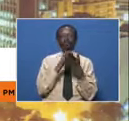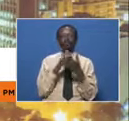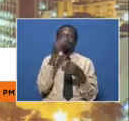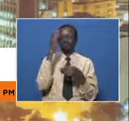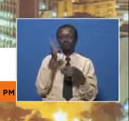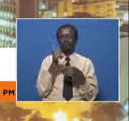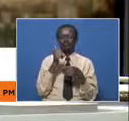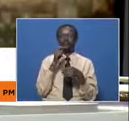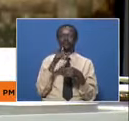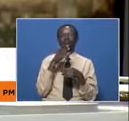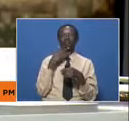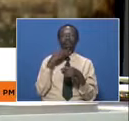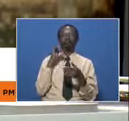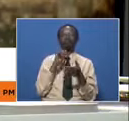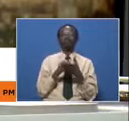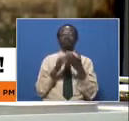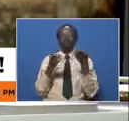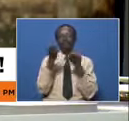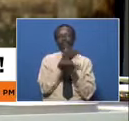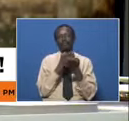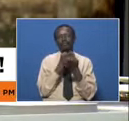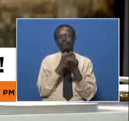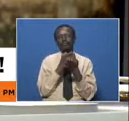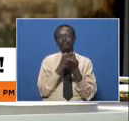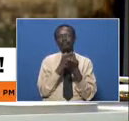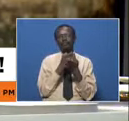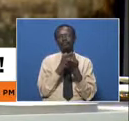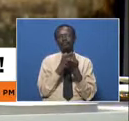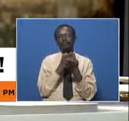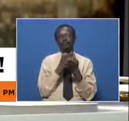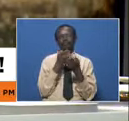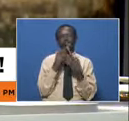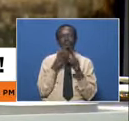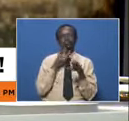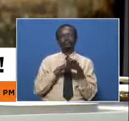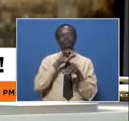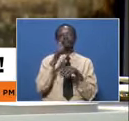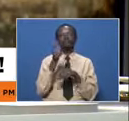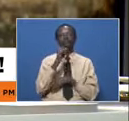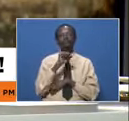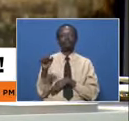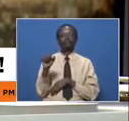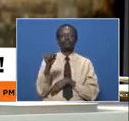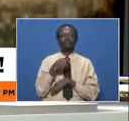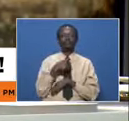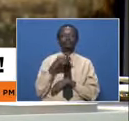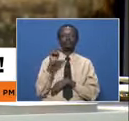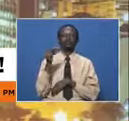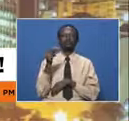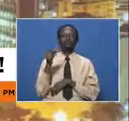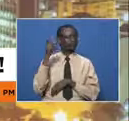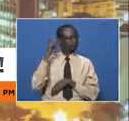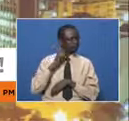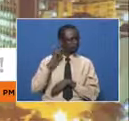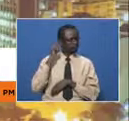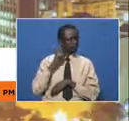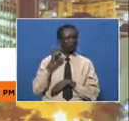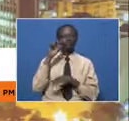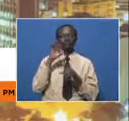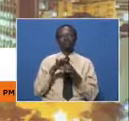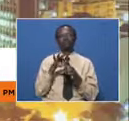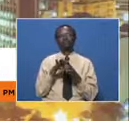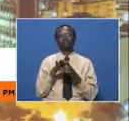bottom-up economy. But at the flip side of the bottom-up economy coin is a Kikuyu Kalenjin vote. So there is no way